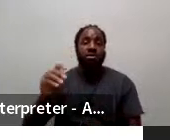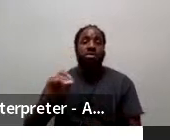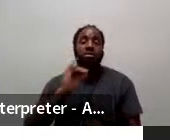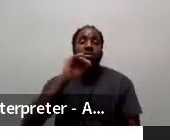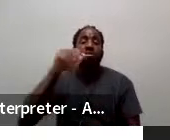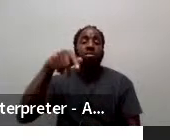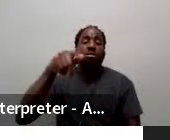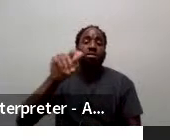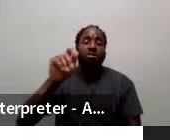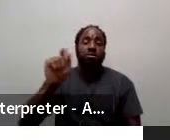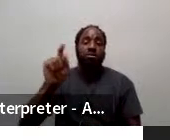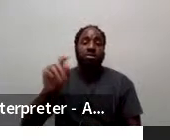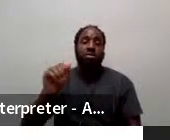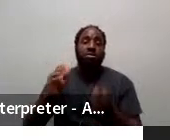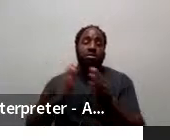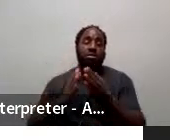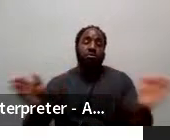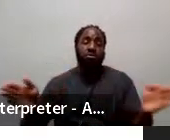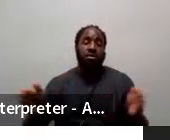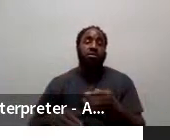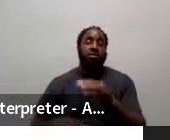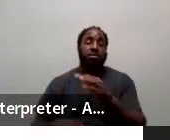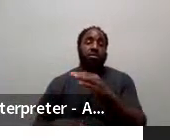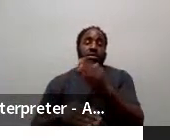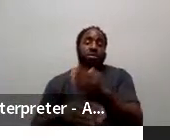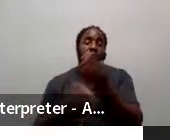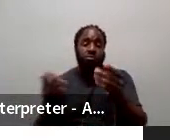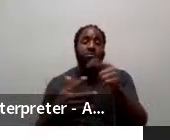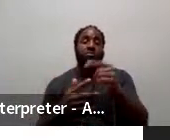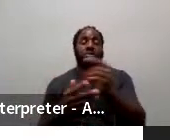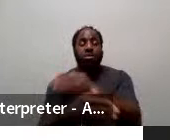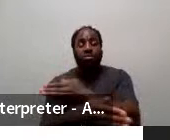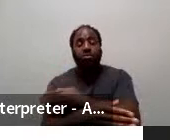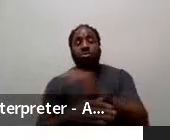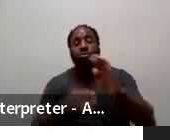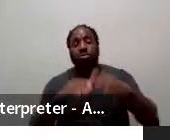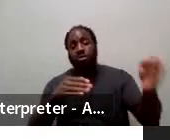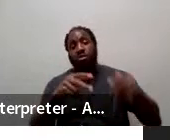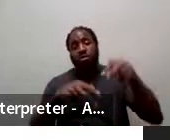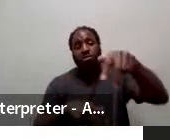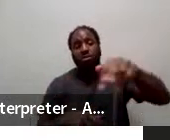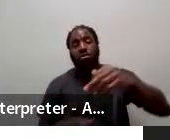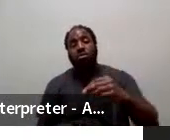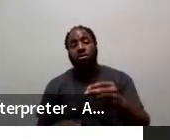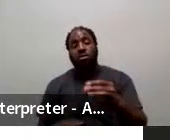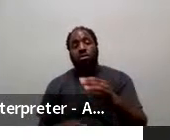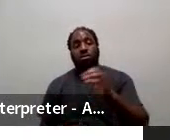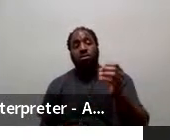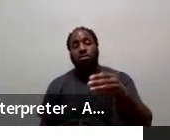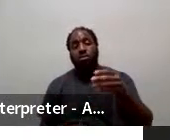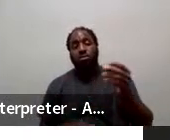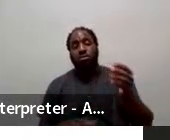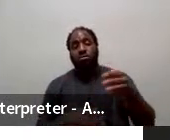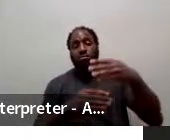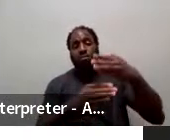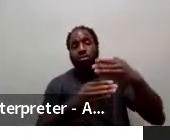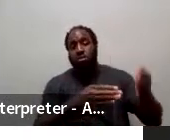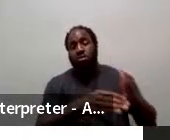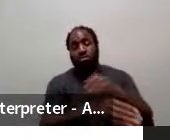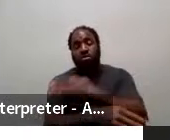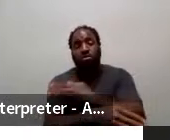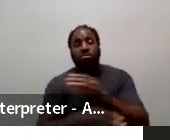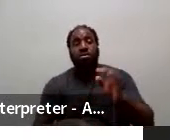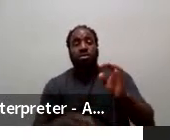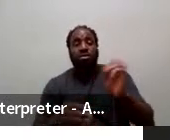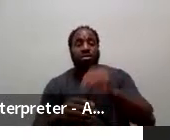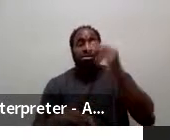the new station landing, improved sidewalks, pedestrian crosswalks, and improvements in pedestrian conditions crossing north and south